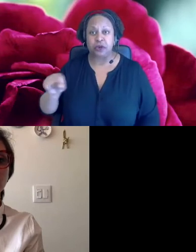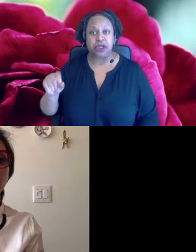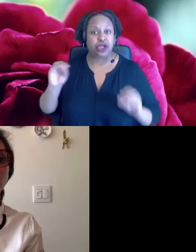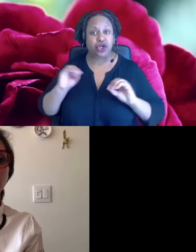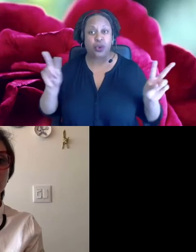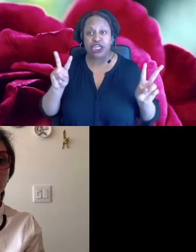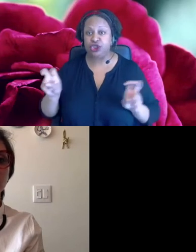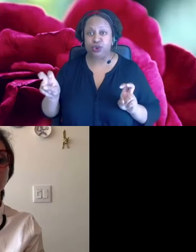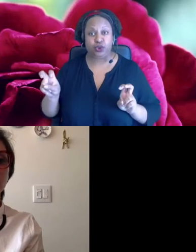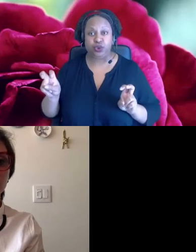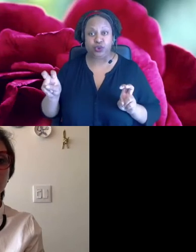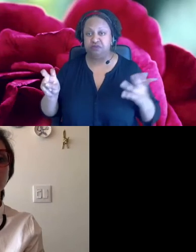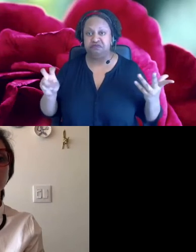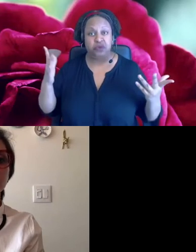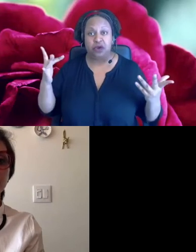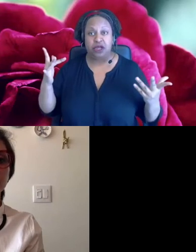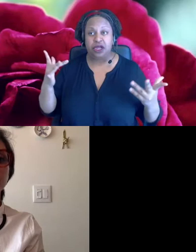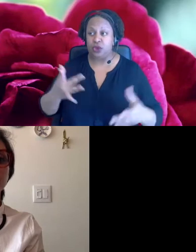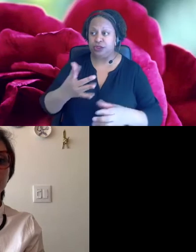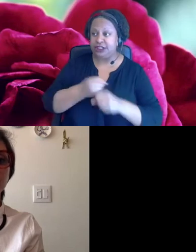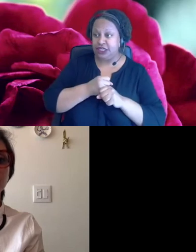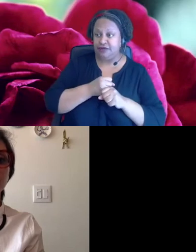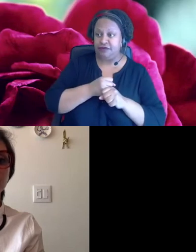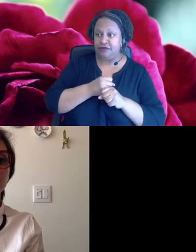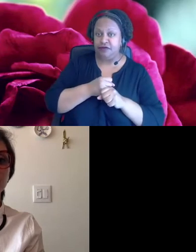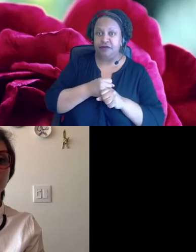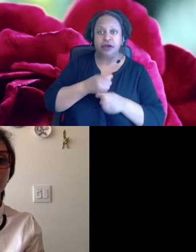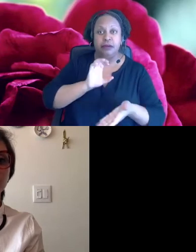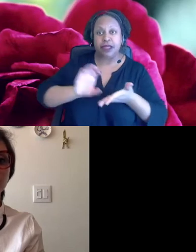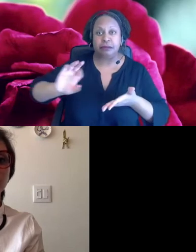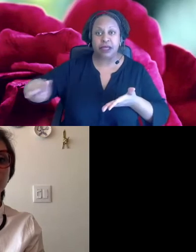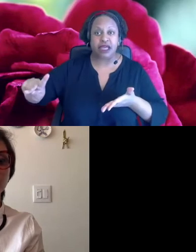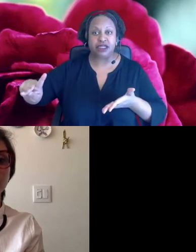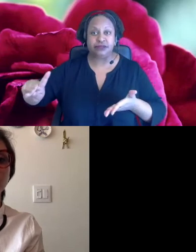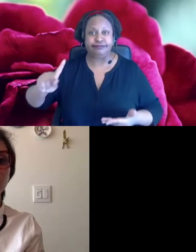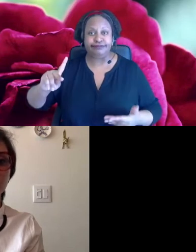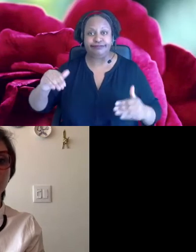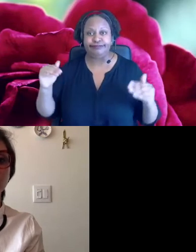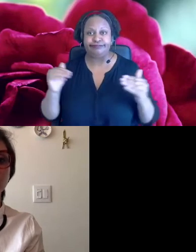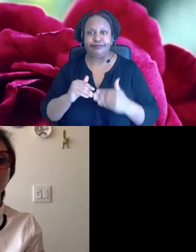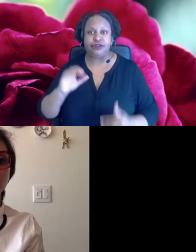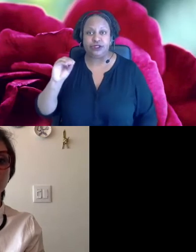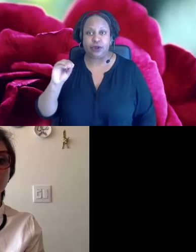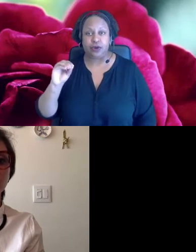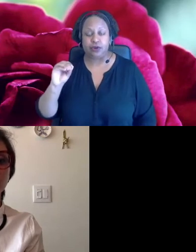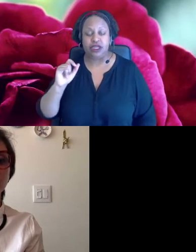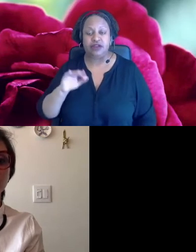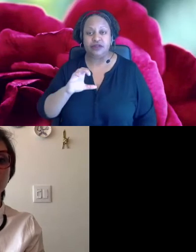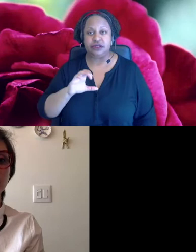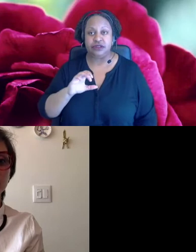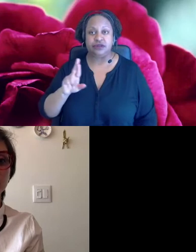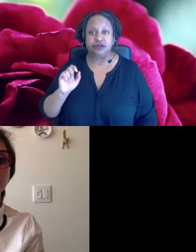because it just offsets what was received. If the CERB the CERB would have been received in 2020, and